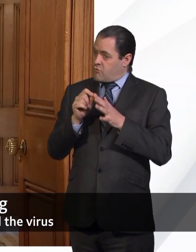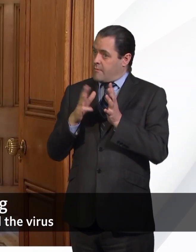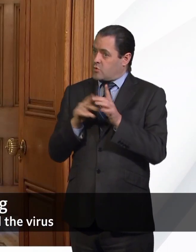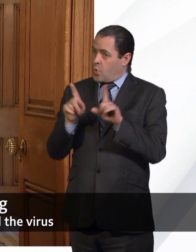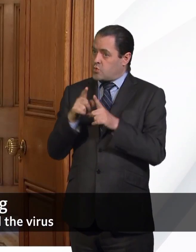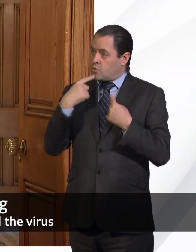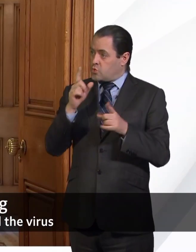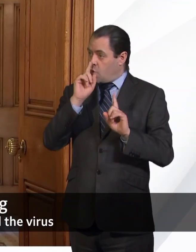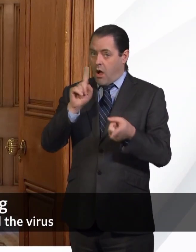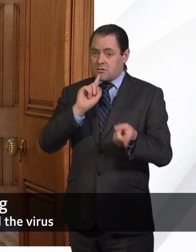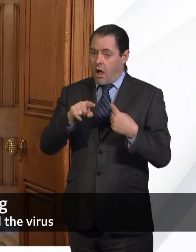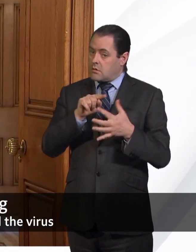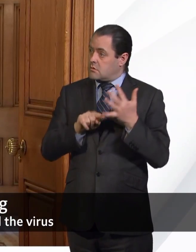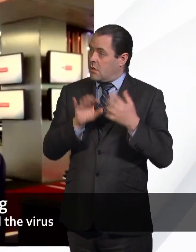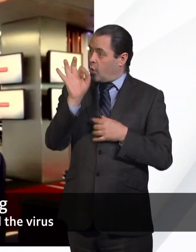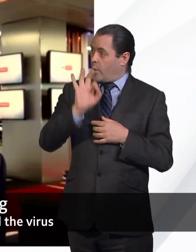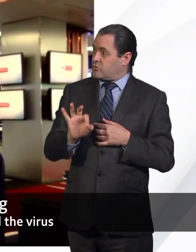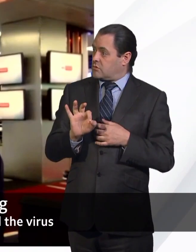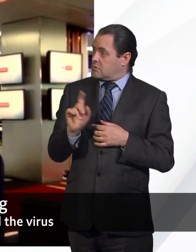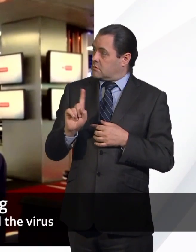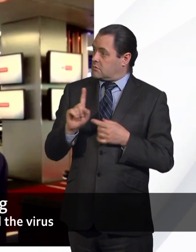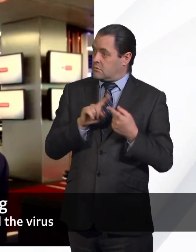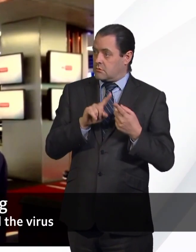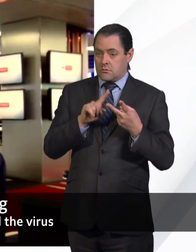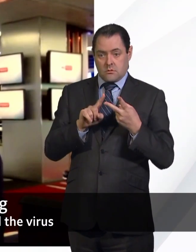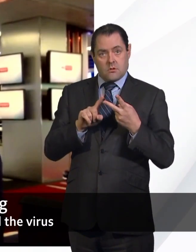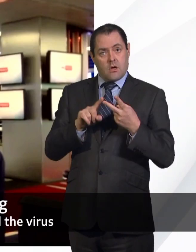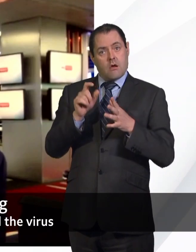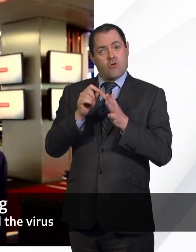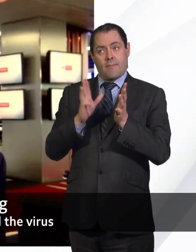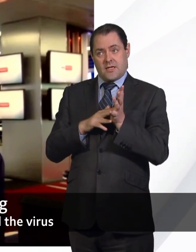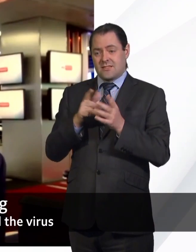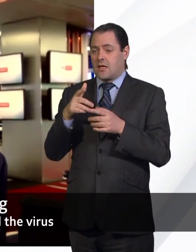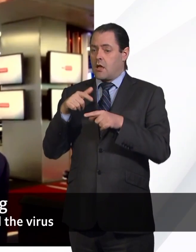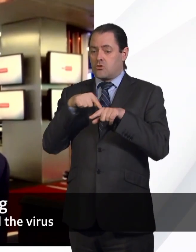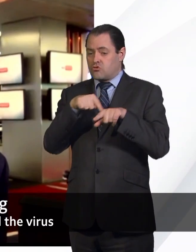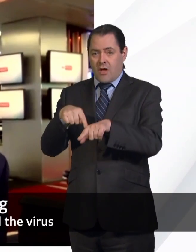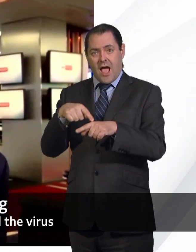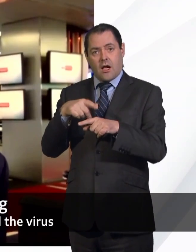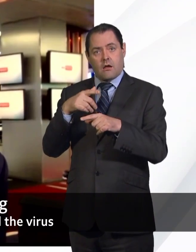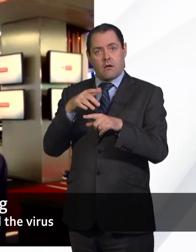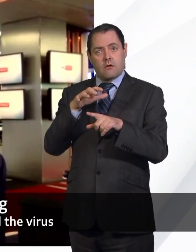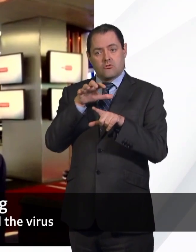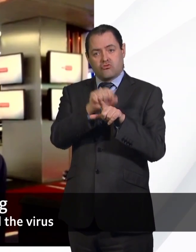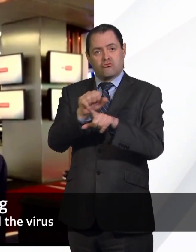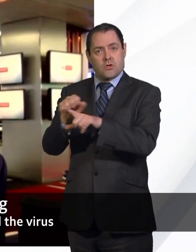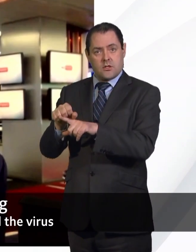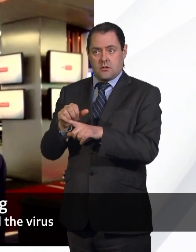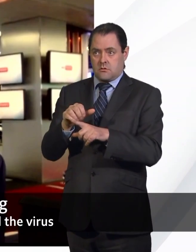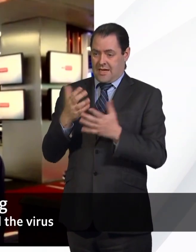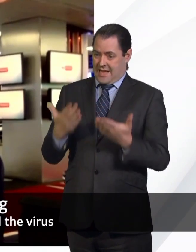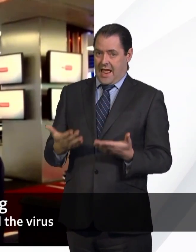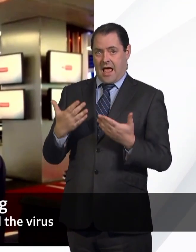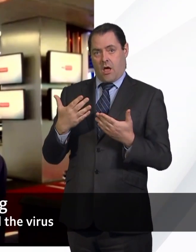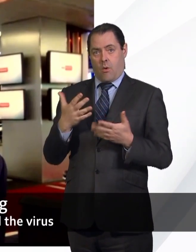you not to answer on? And Prime Minister, today the launch of Track and Trace could mean that at any point you might get a call from